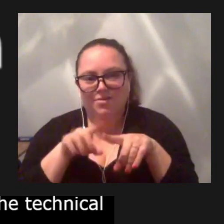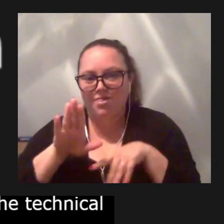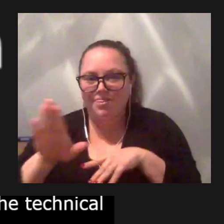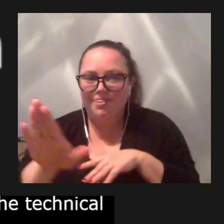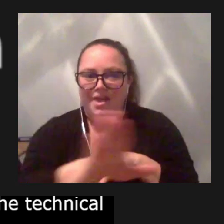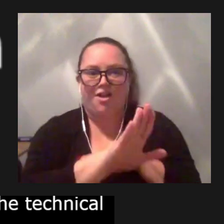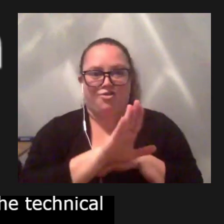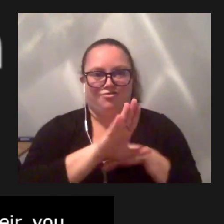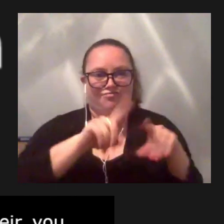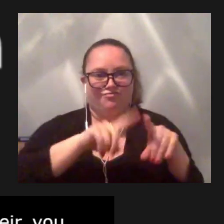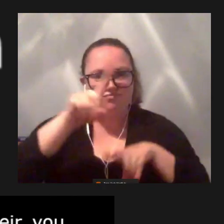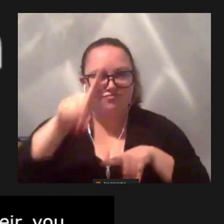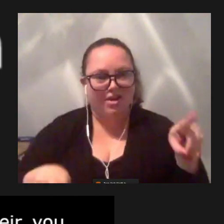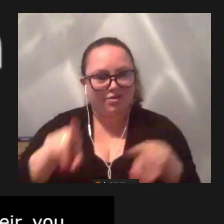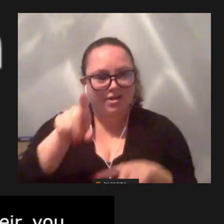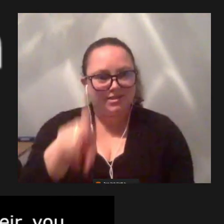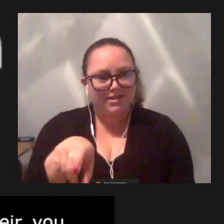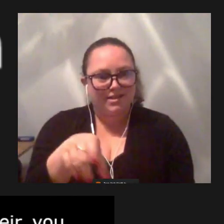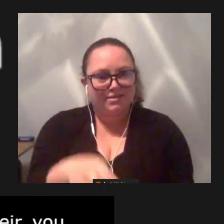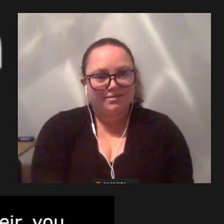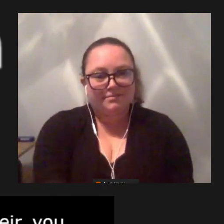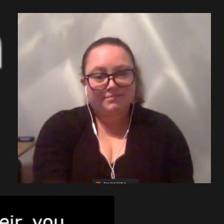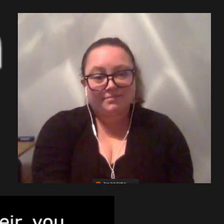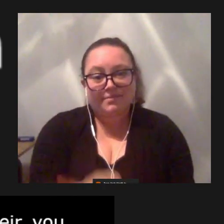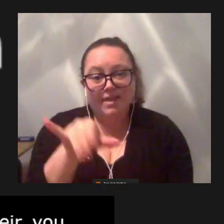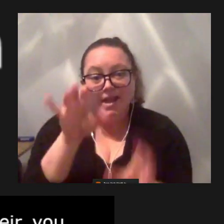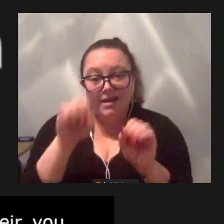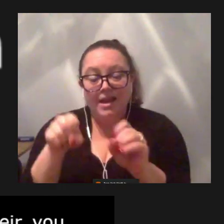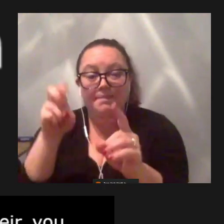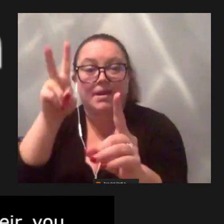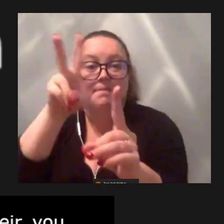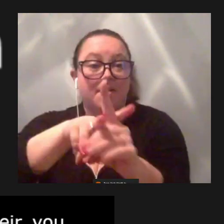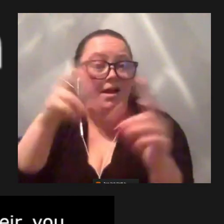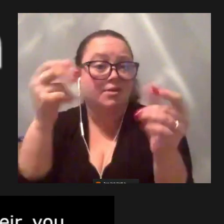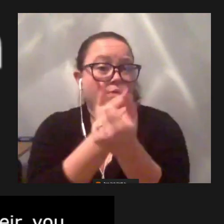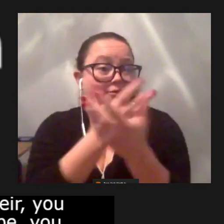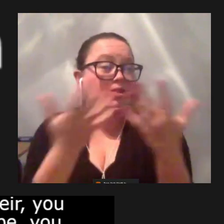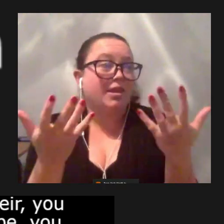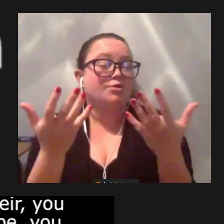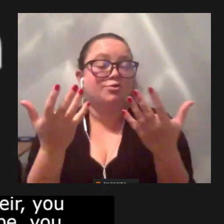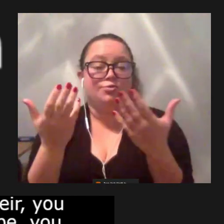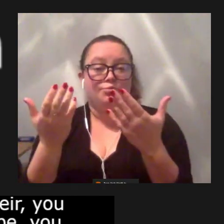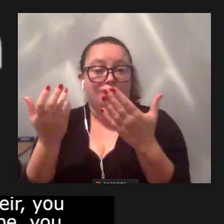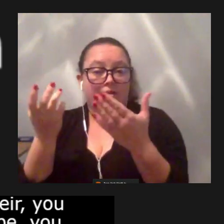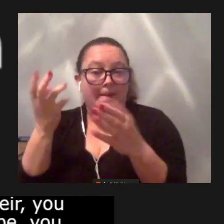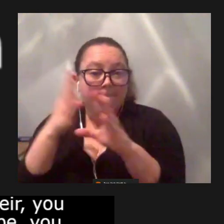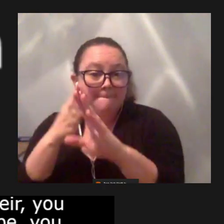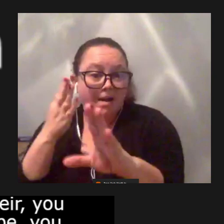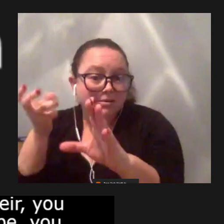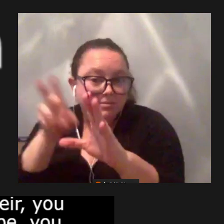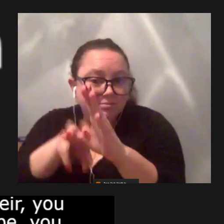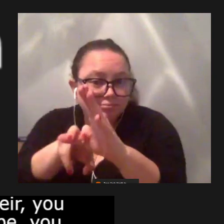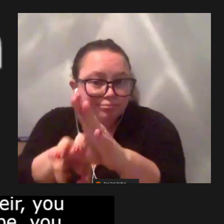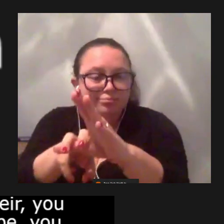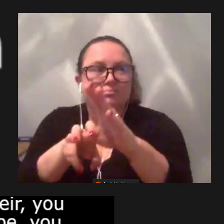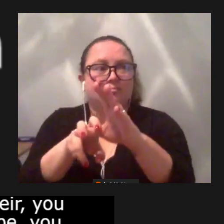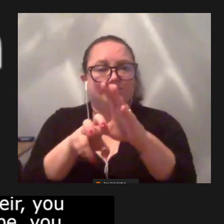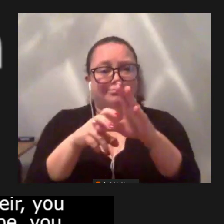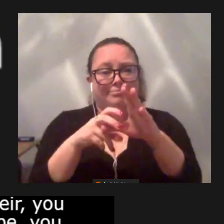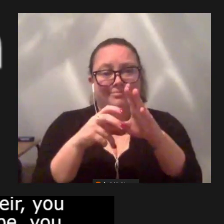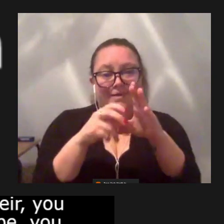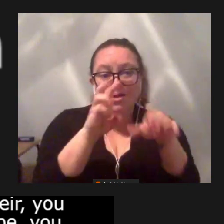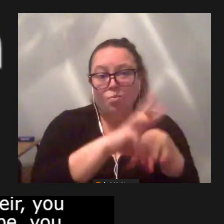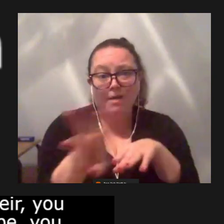needs that can then be applied to everything from getting on a bus to getting on a website. And so